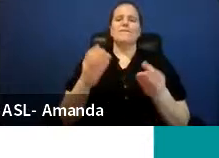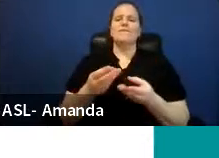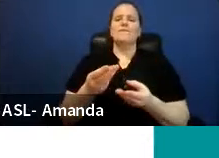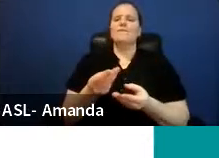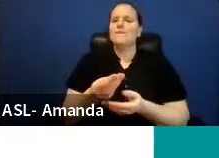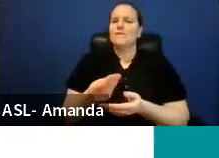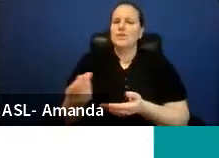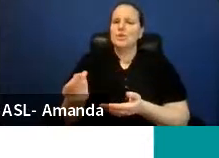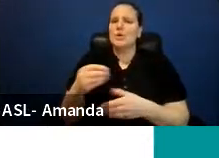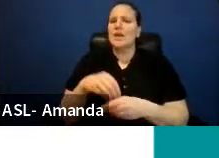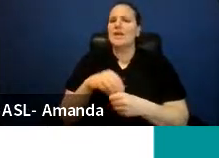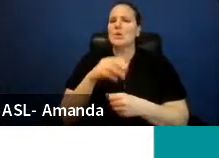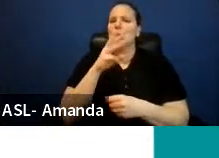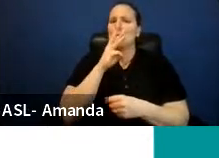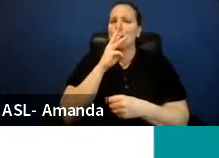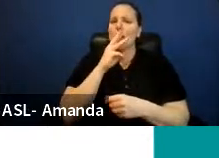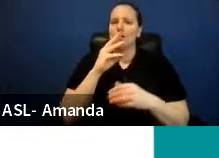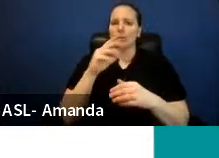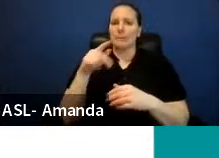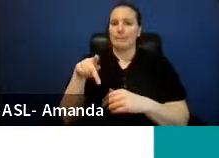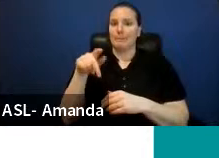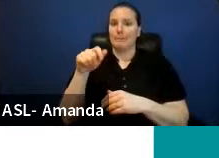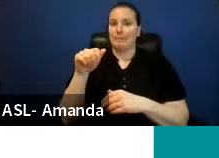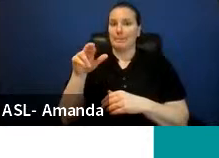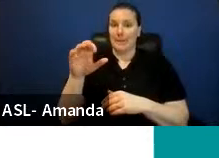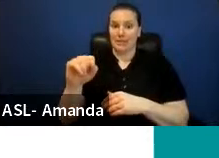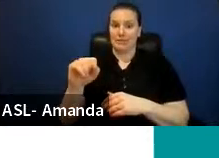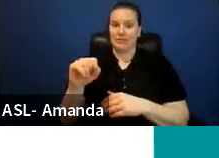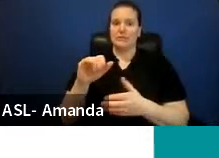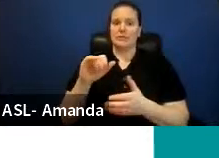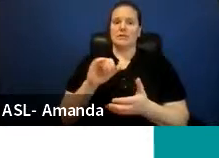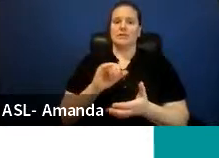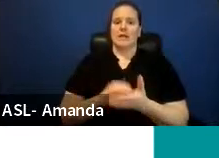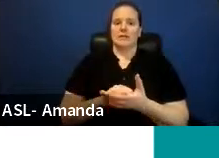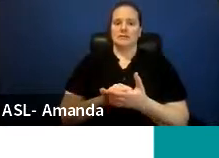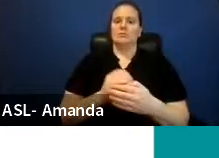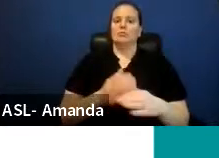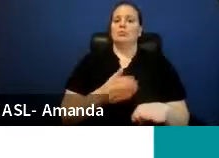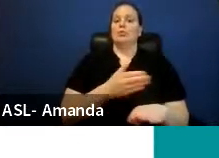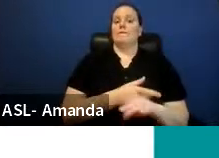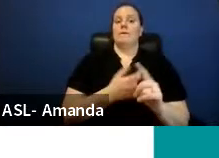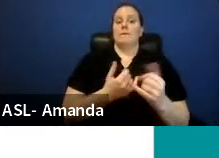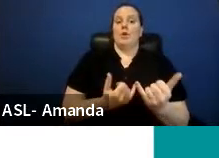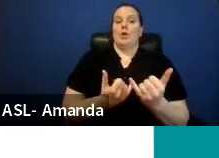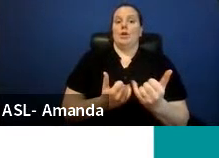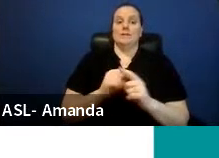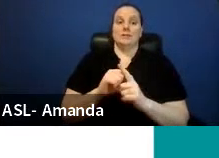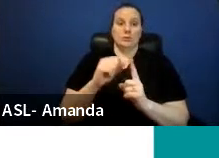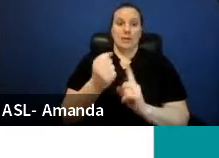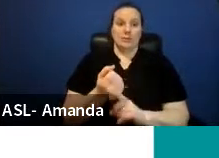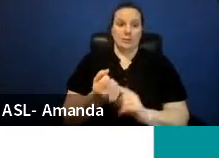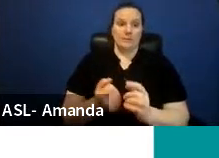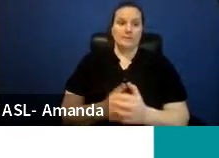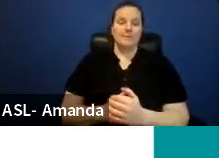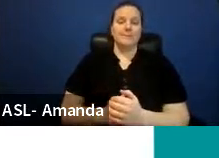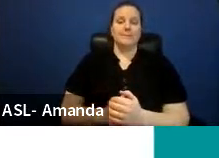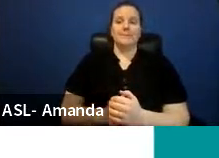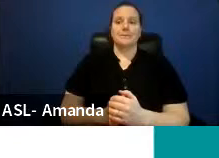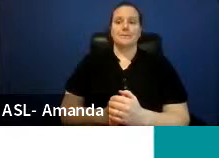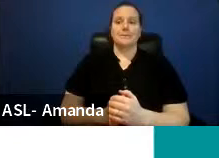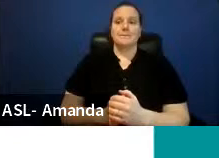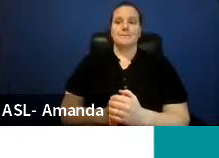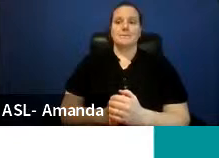the final configuration, which is improved from our current situation, and that the